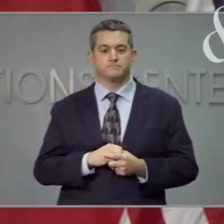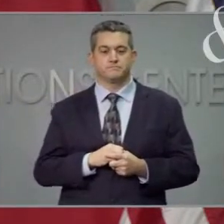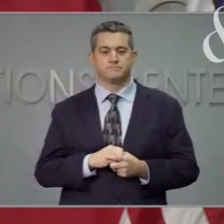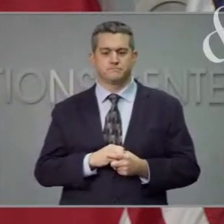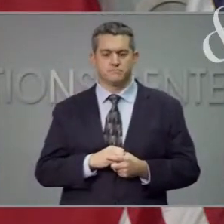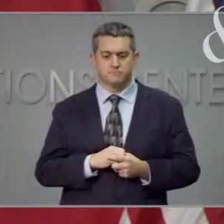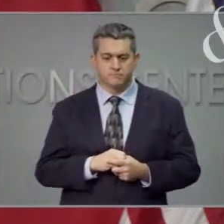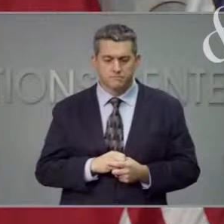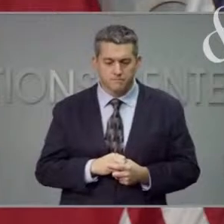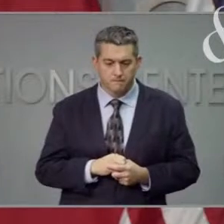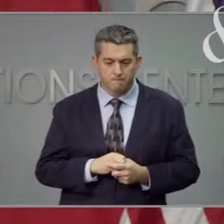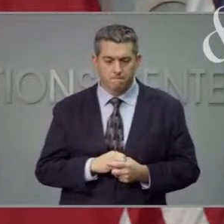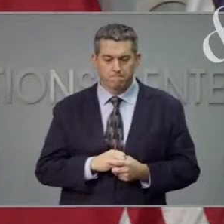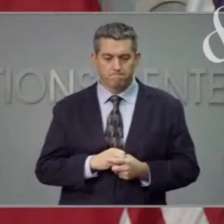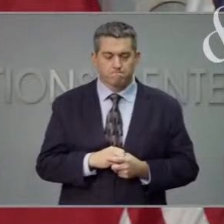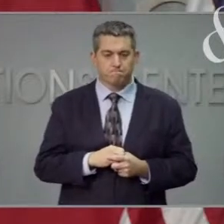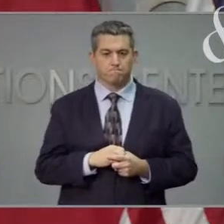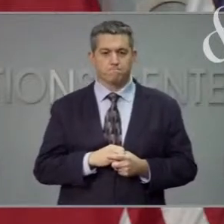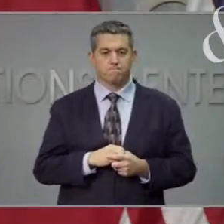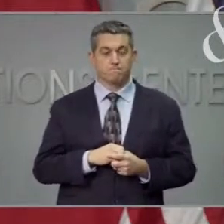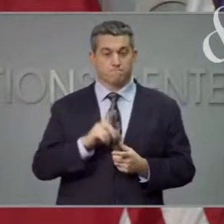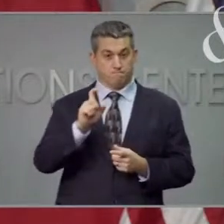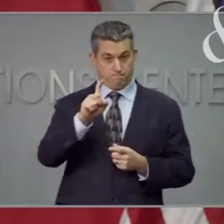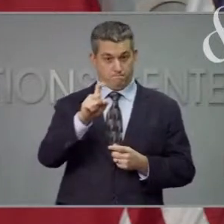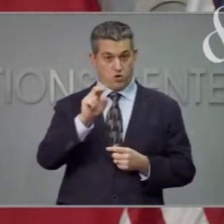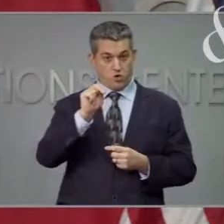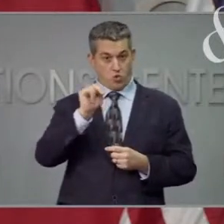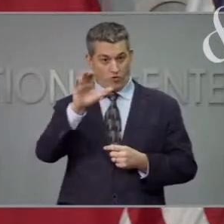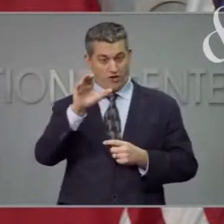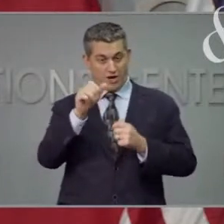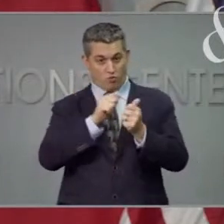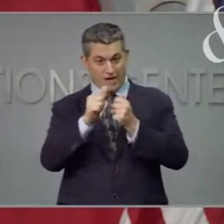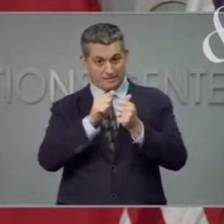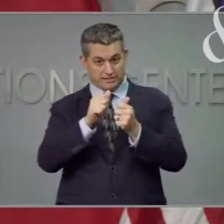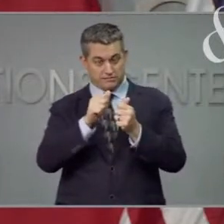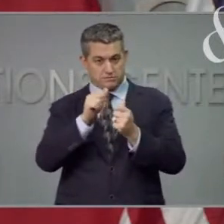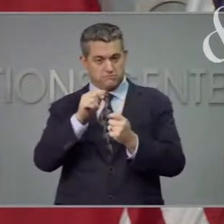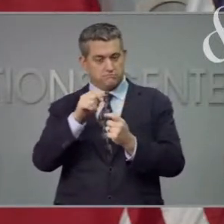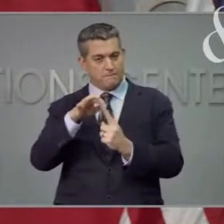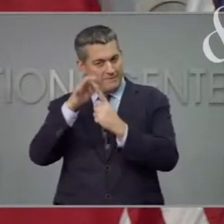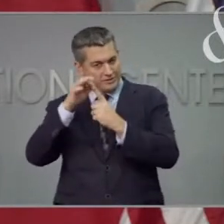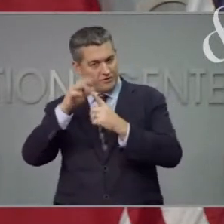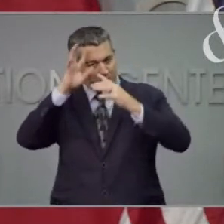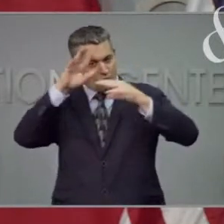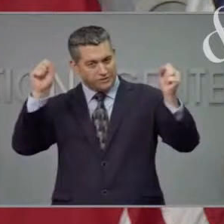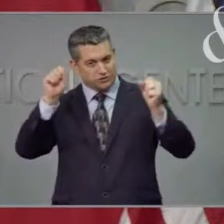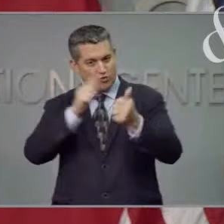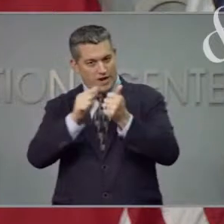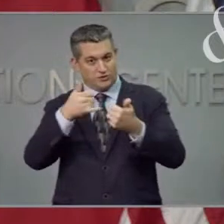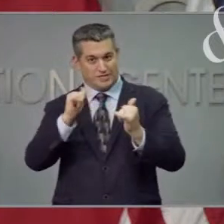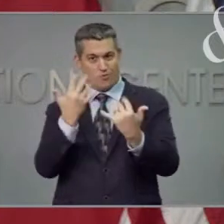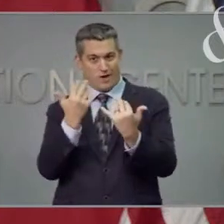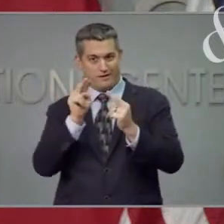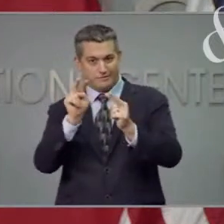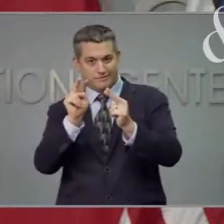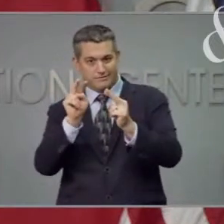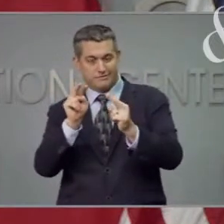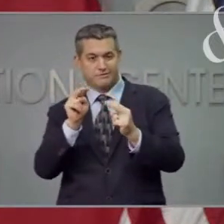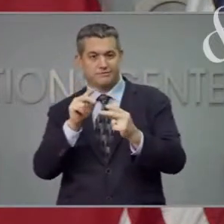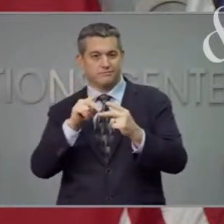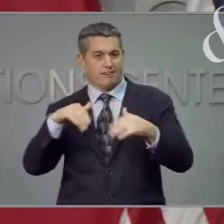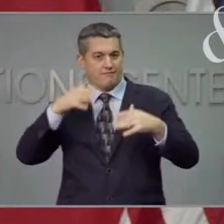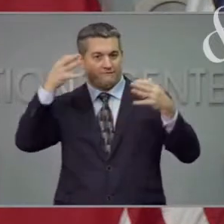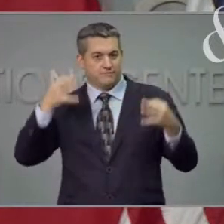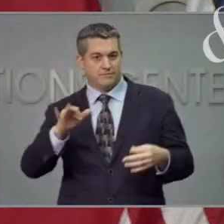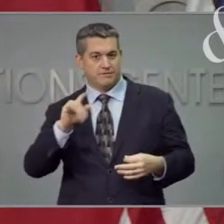Is it possible that North Carolina races, particularly the presidential race, which we are still waiting to be called, do